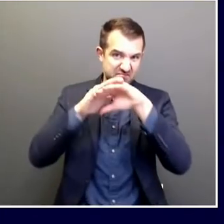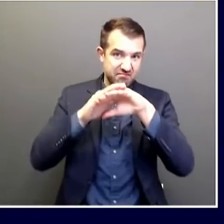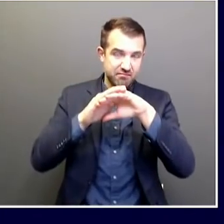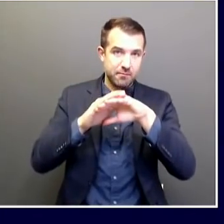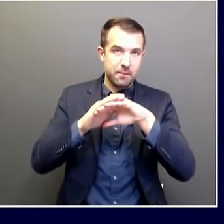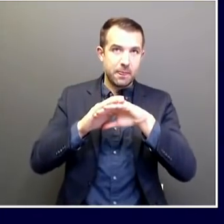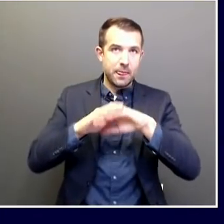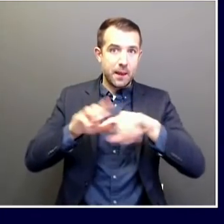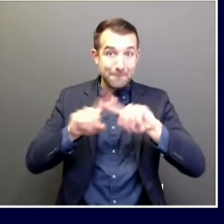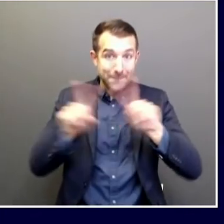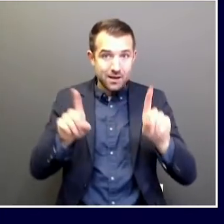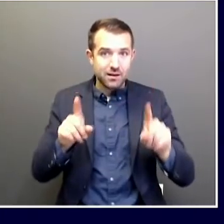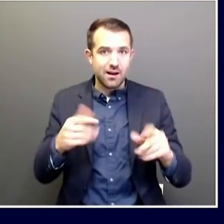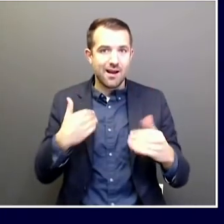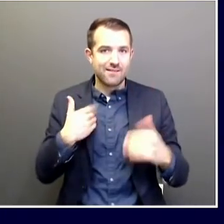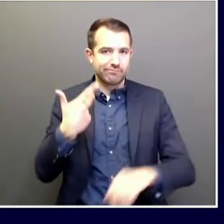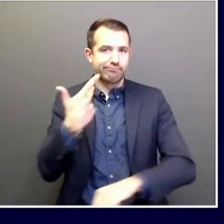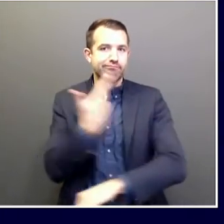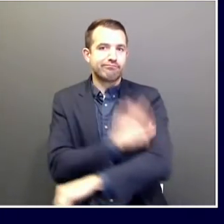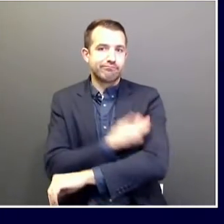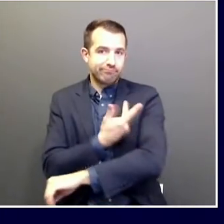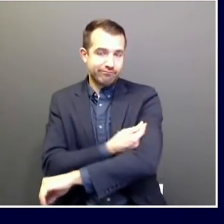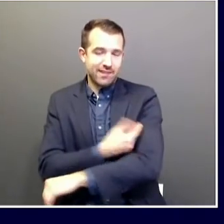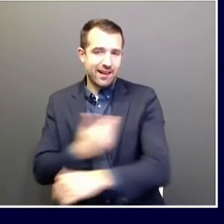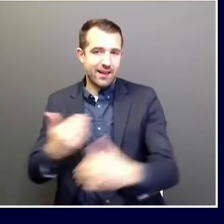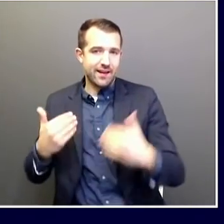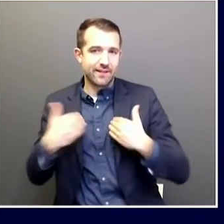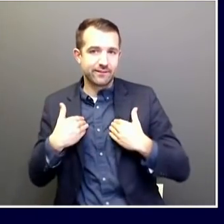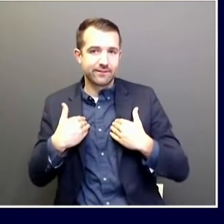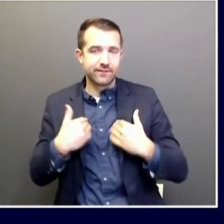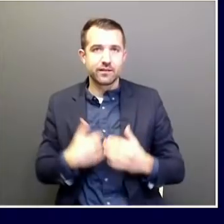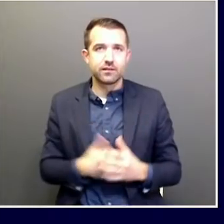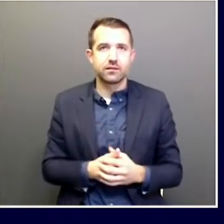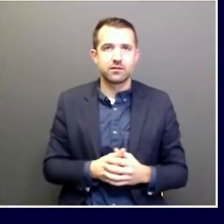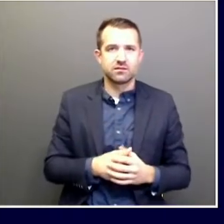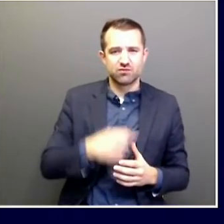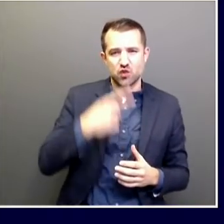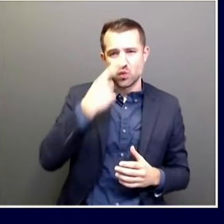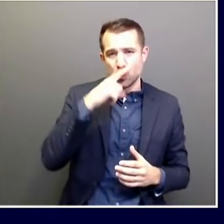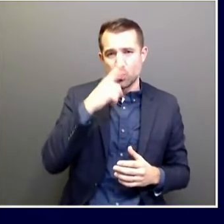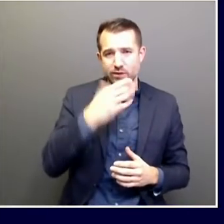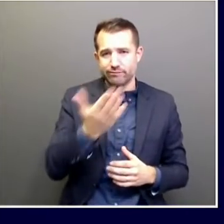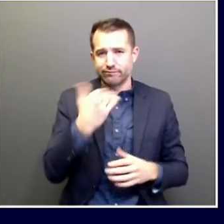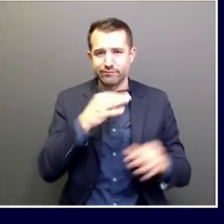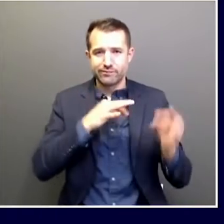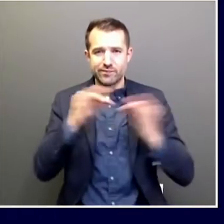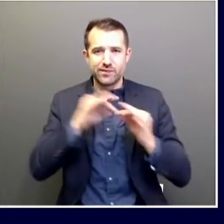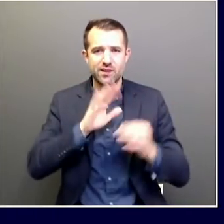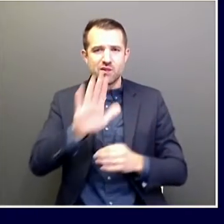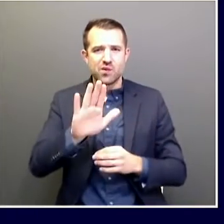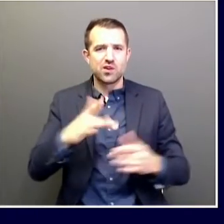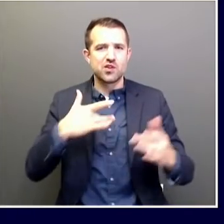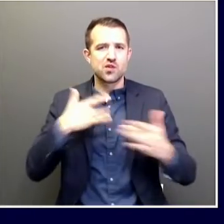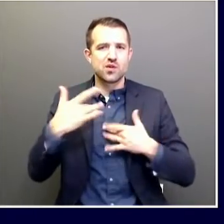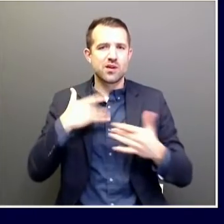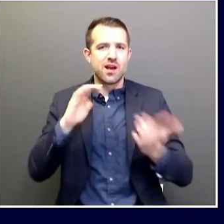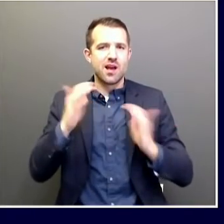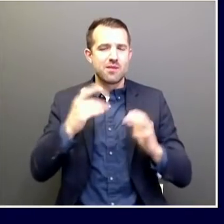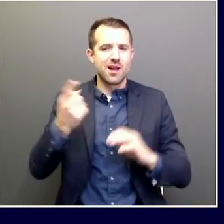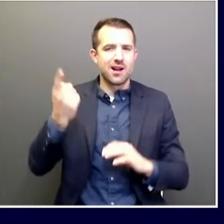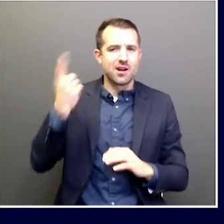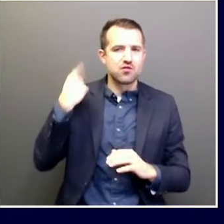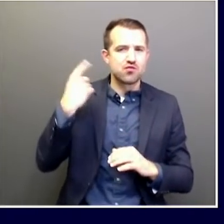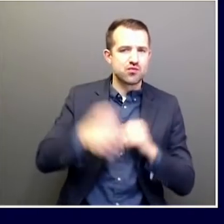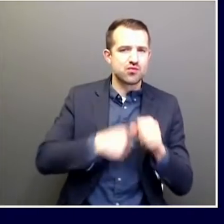as well. So could you speak to a little bit to your level of concern at this point compared to last year? Do you think that the risk is greater? Do you think that things